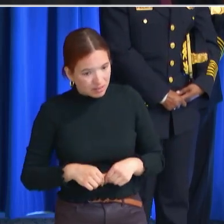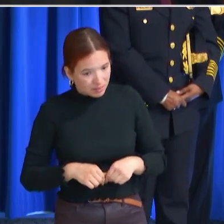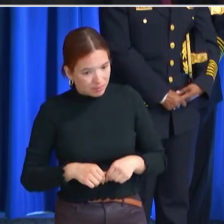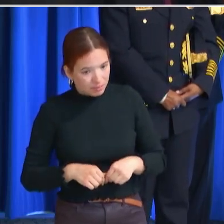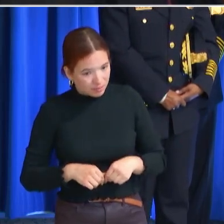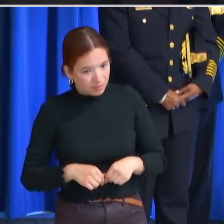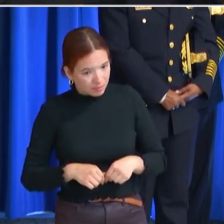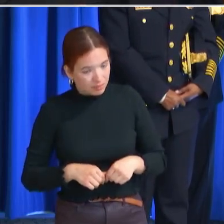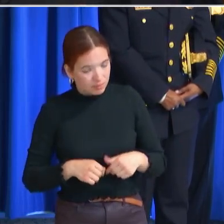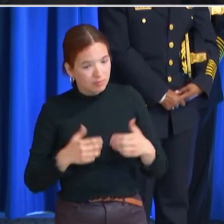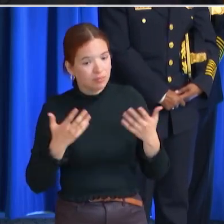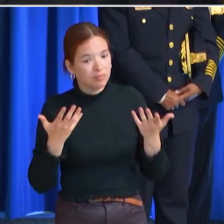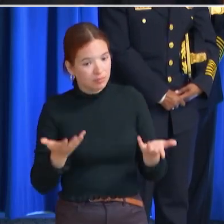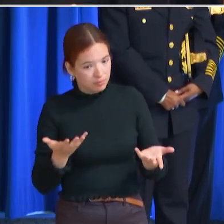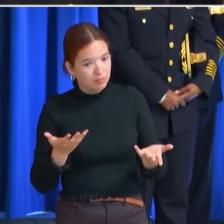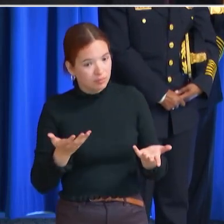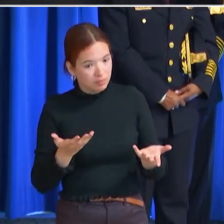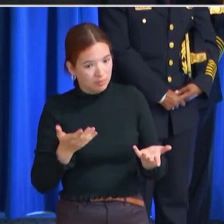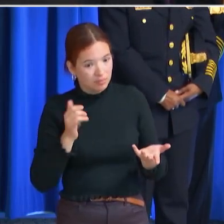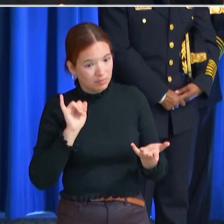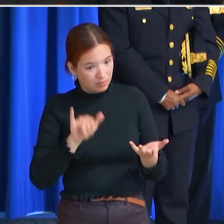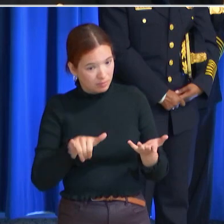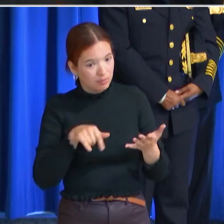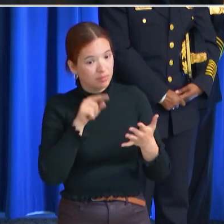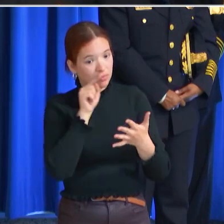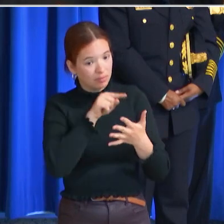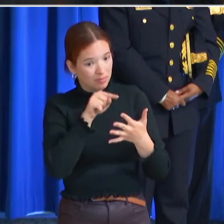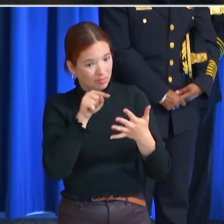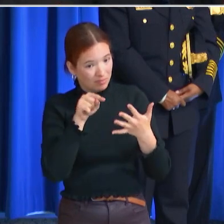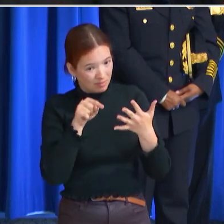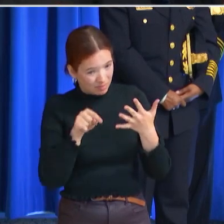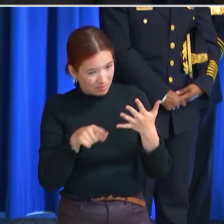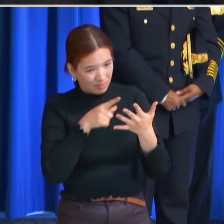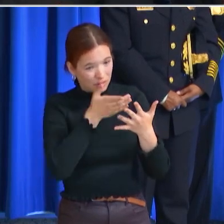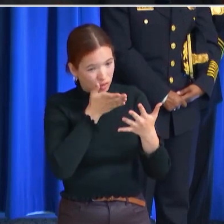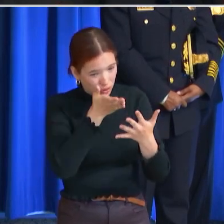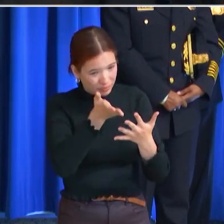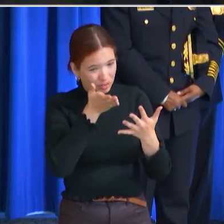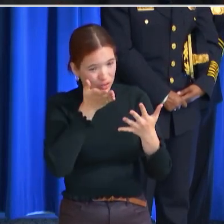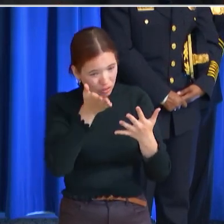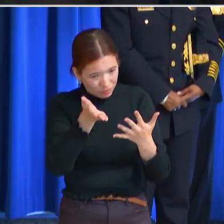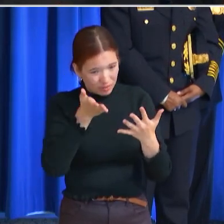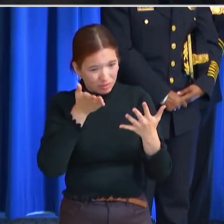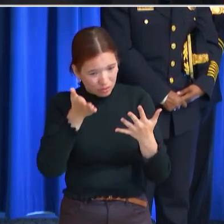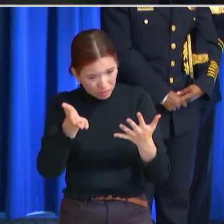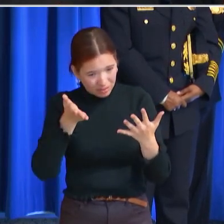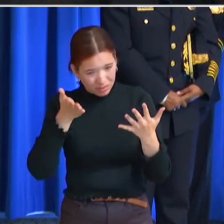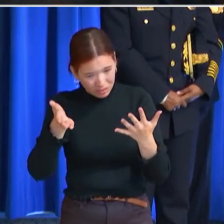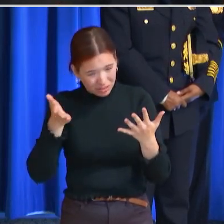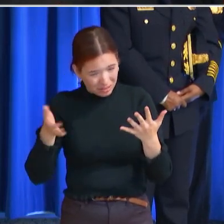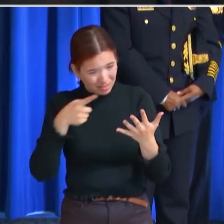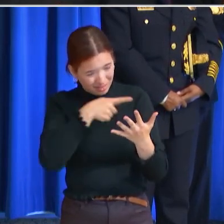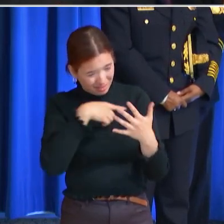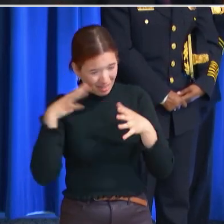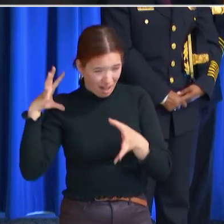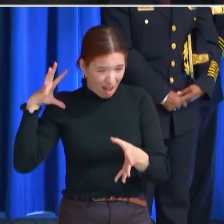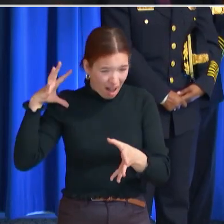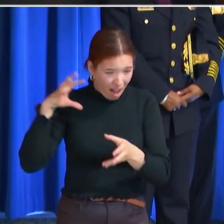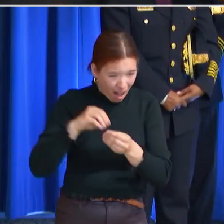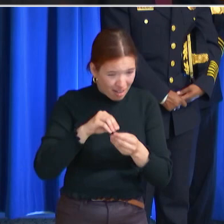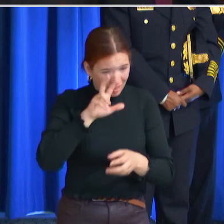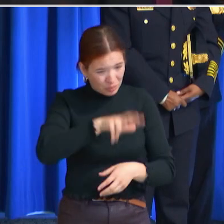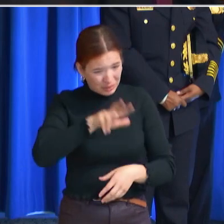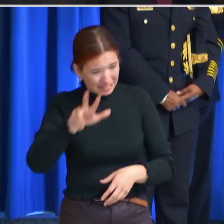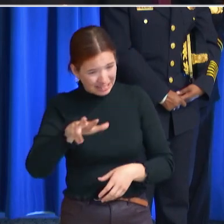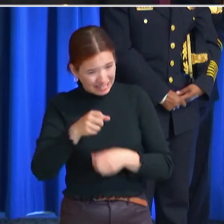of that and to have served so well for 33 years, I just told him, and I'm reminded, I think I told Kathy Lanier the same thing